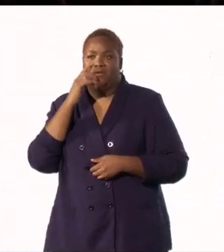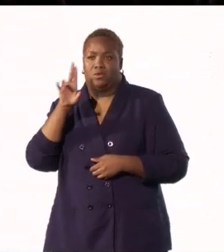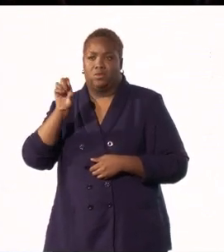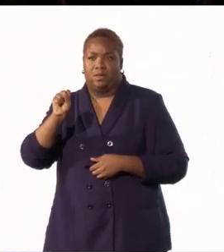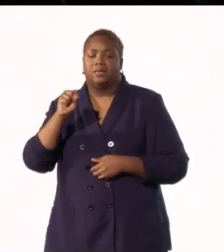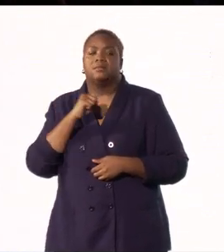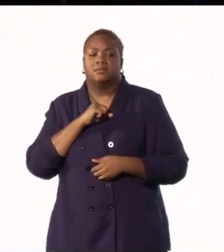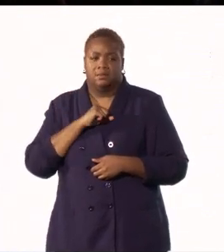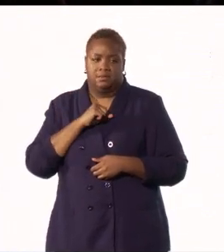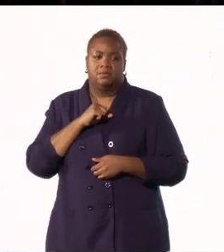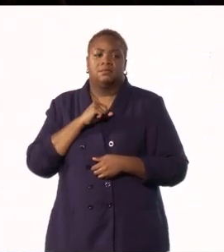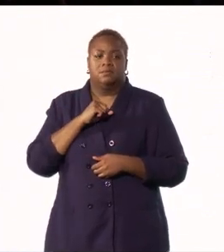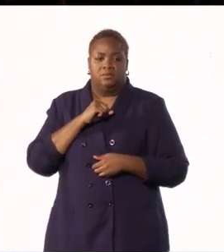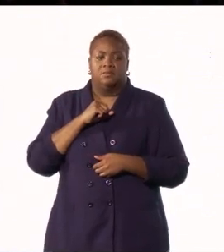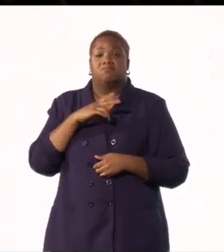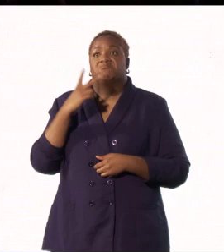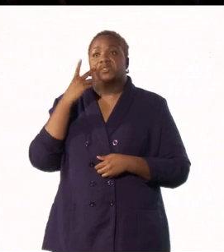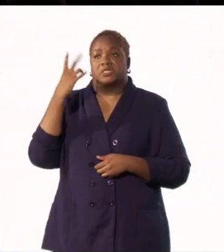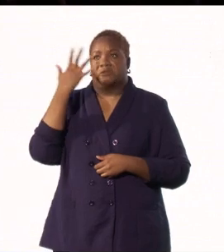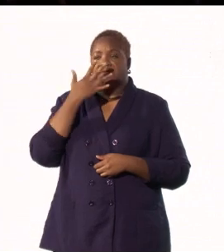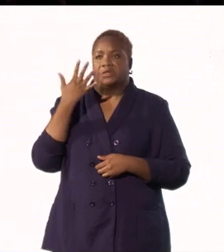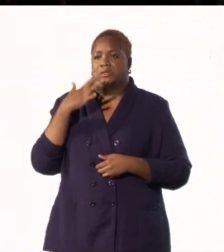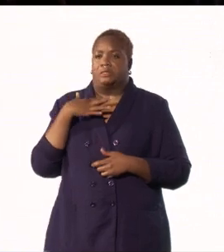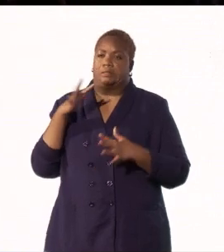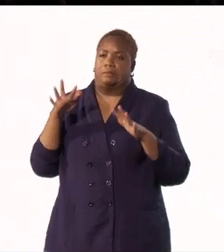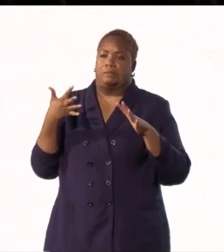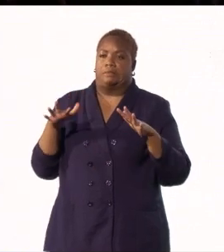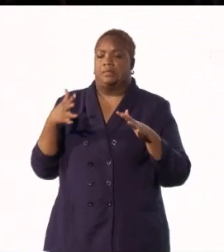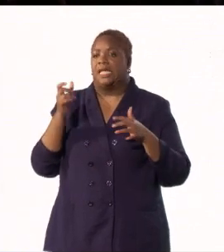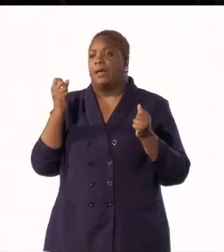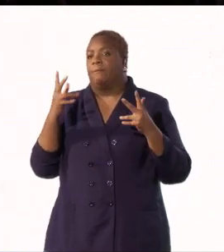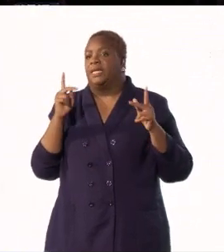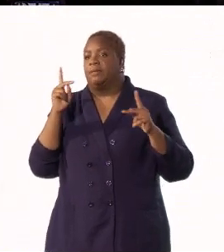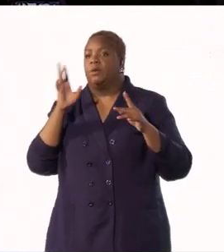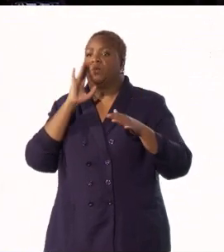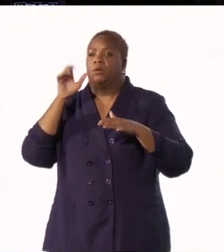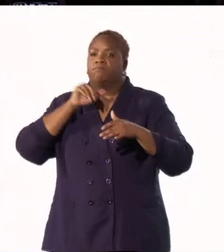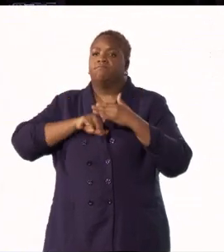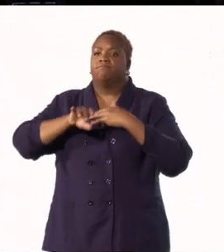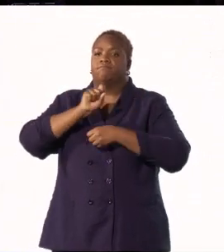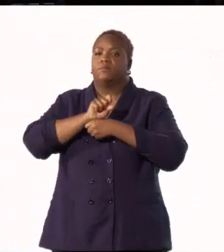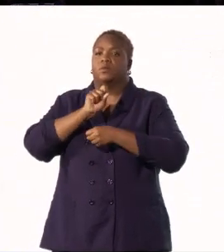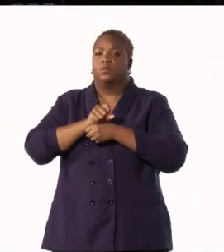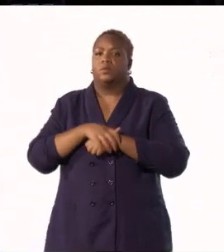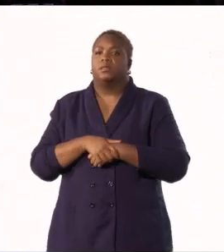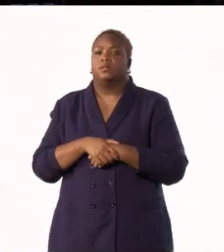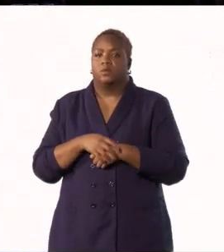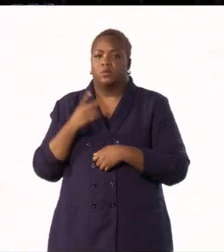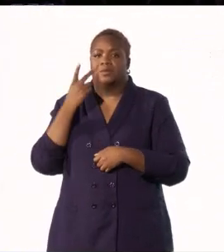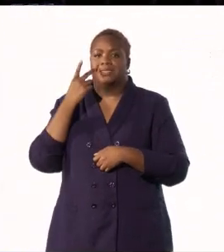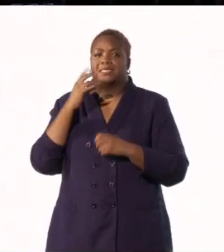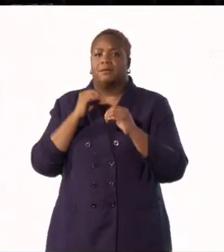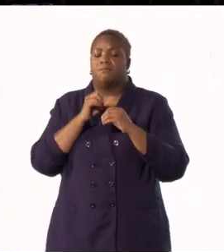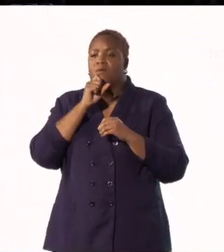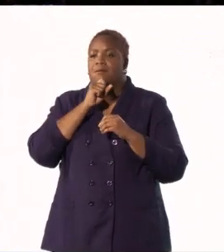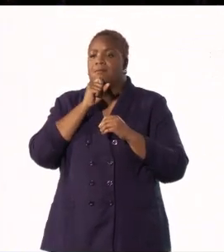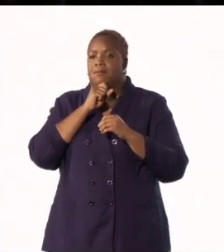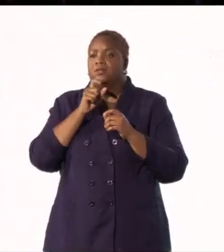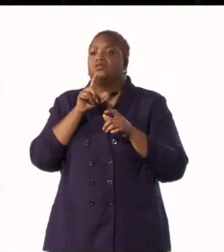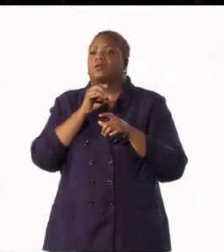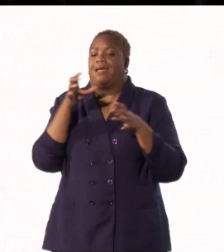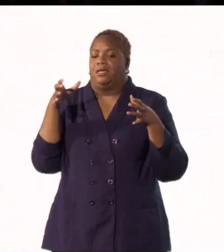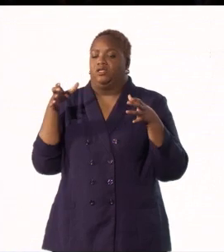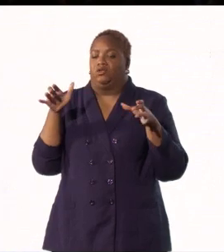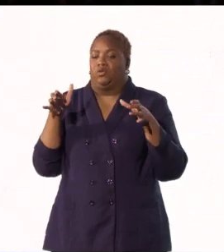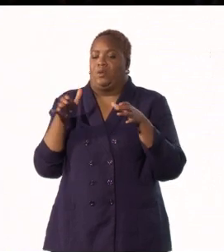you'll see that, you know, the future looks a little bit grim in terms of how many people are gonna enter the labor force. We've got an aging and shrinking labor